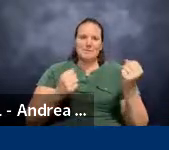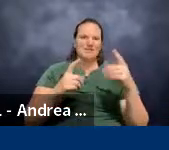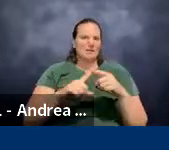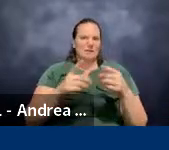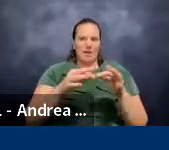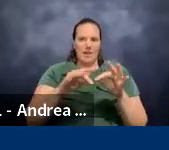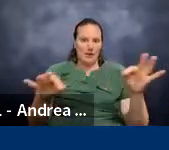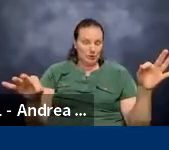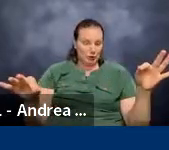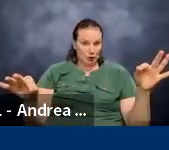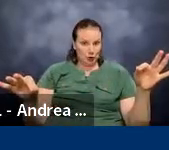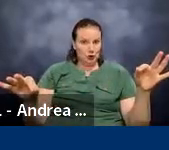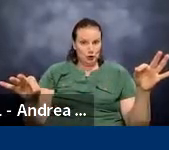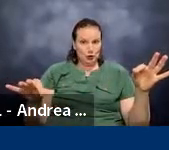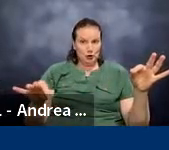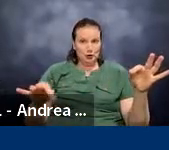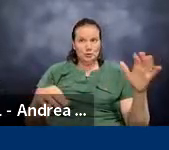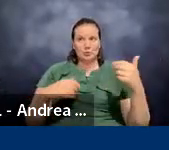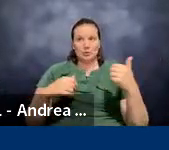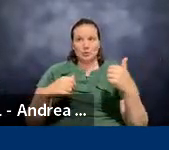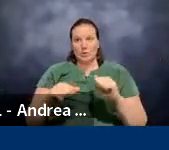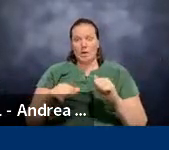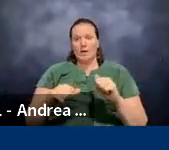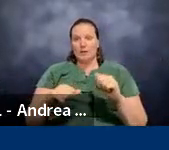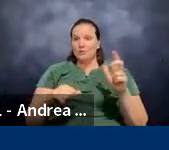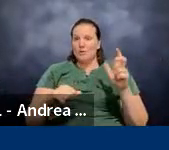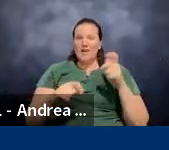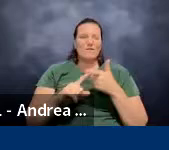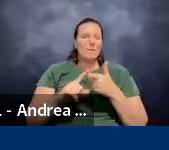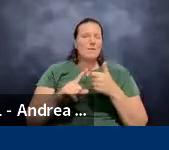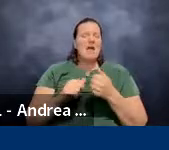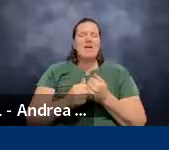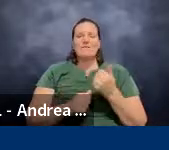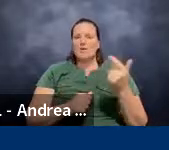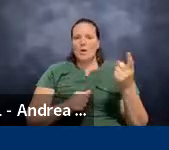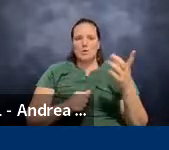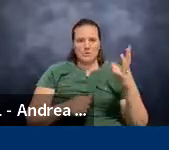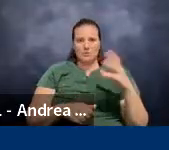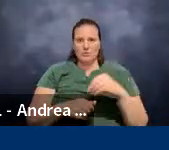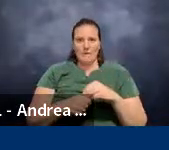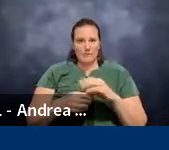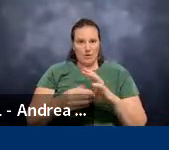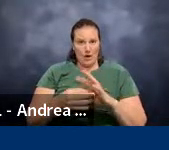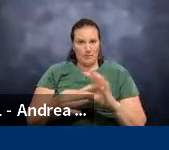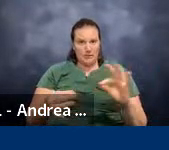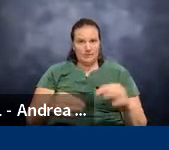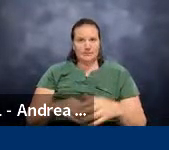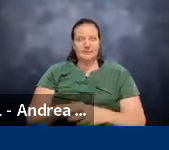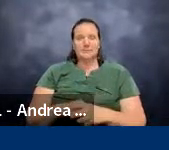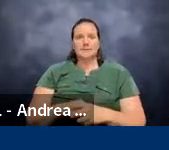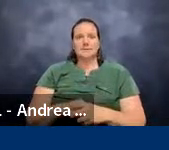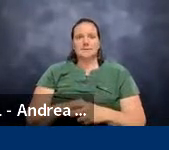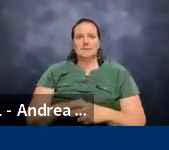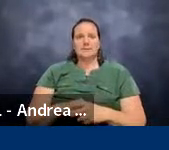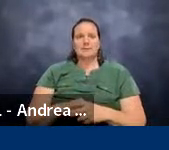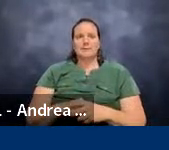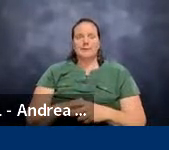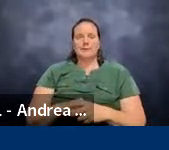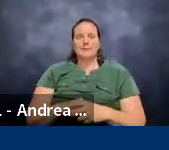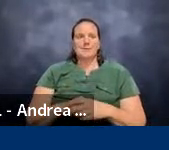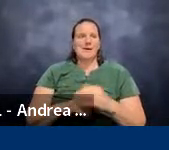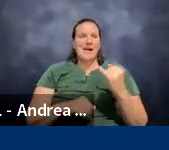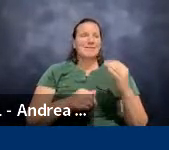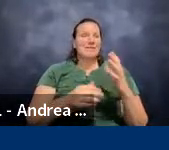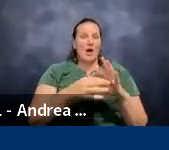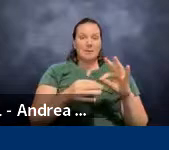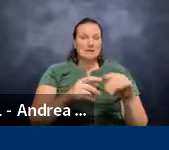languages. So we are trying to hear from everyone who wants to provide a comment. What happens when we get a comment in